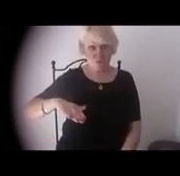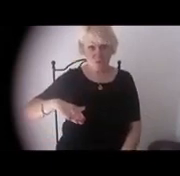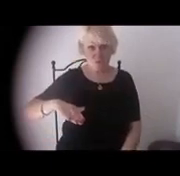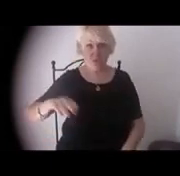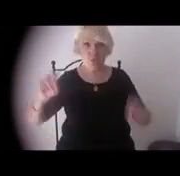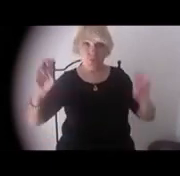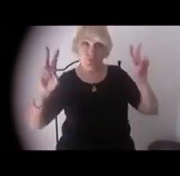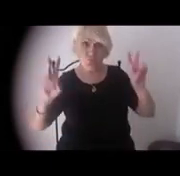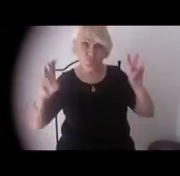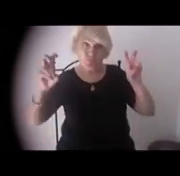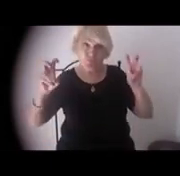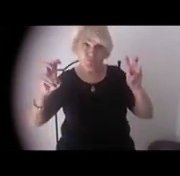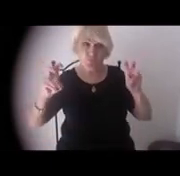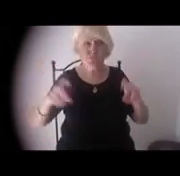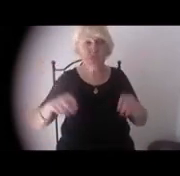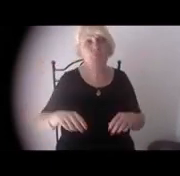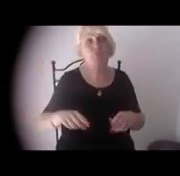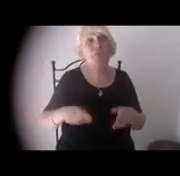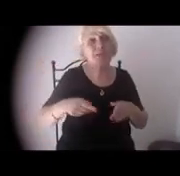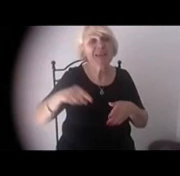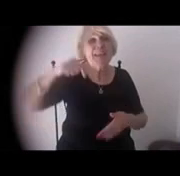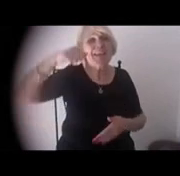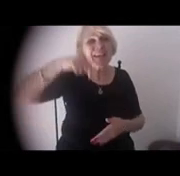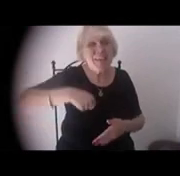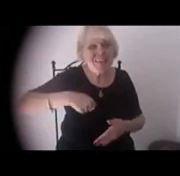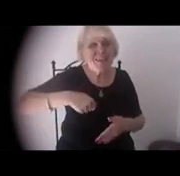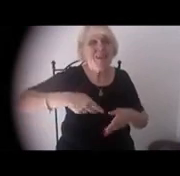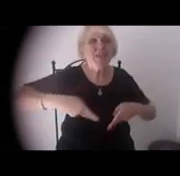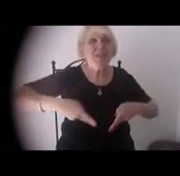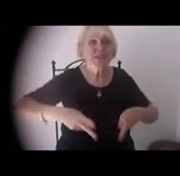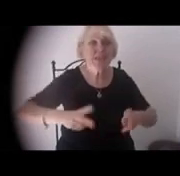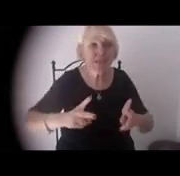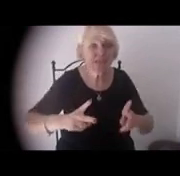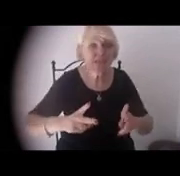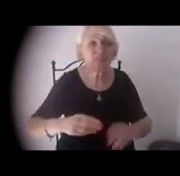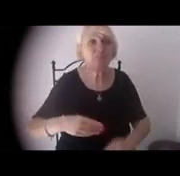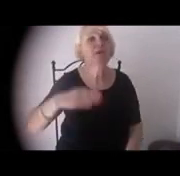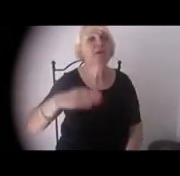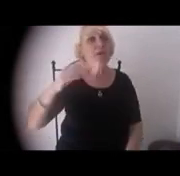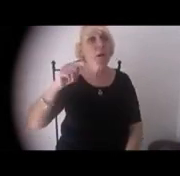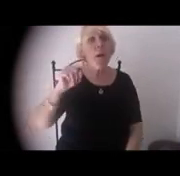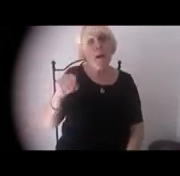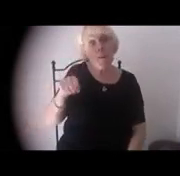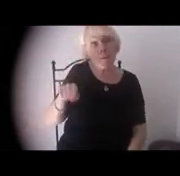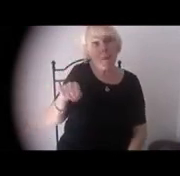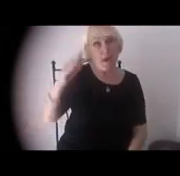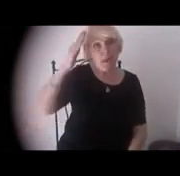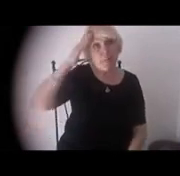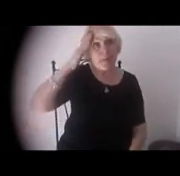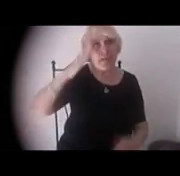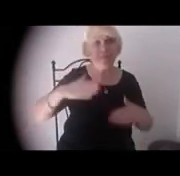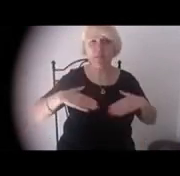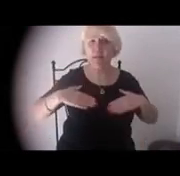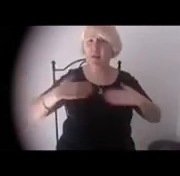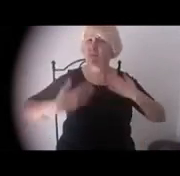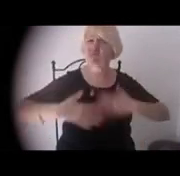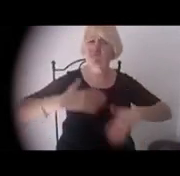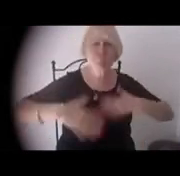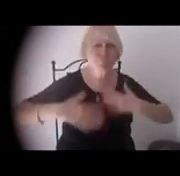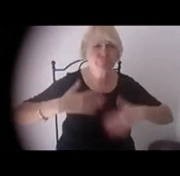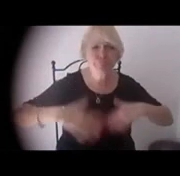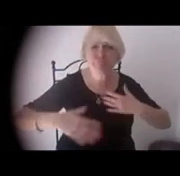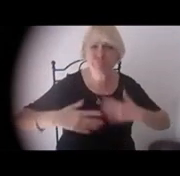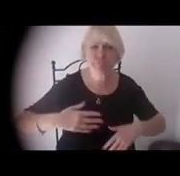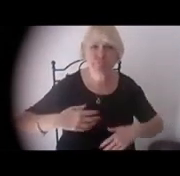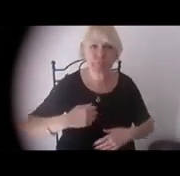in the system before, but their mental health has suffered terribly during lockdown. As a parent, it's so hard as you don't want